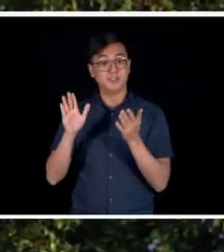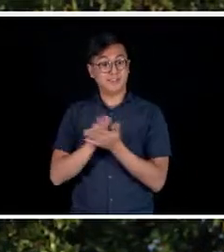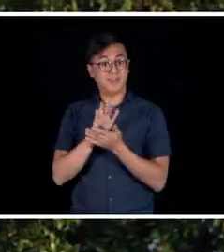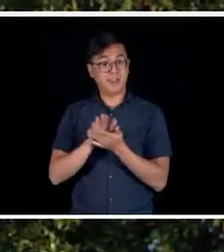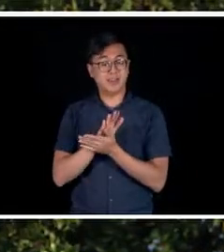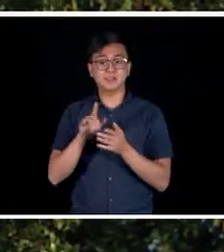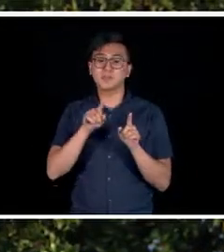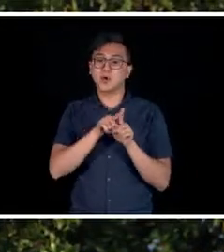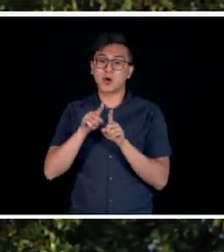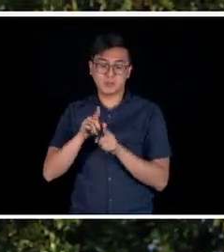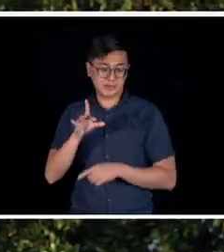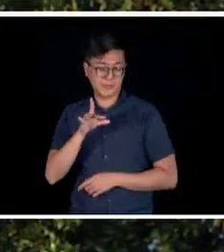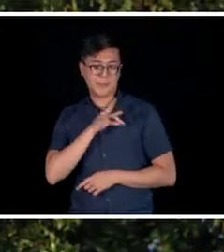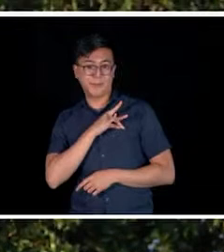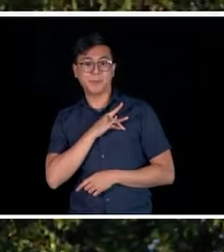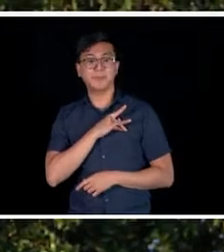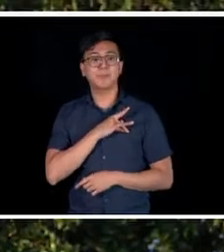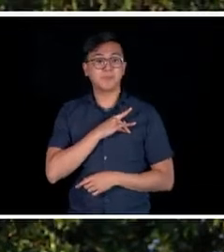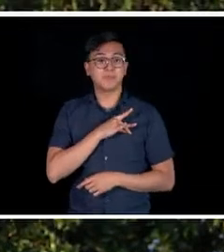recognition of their